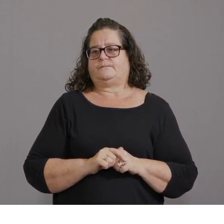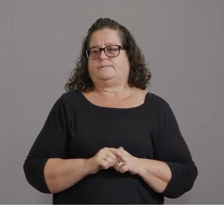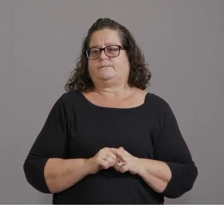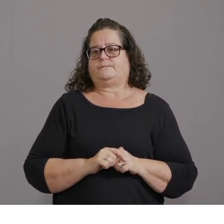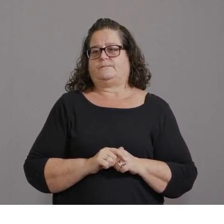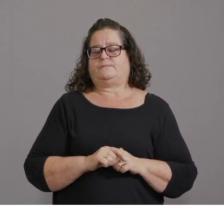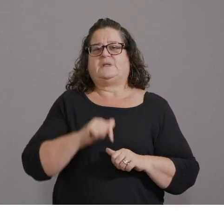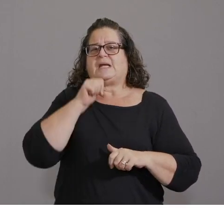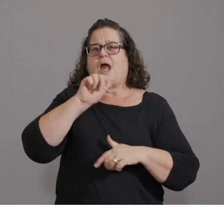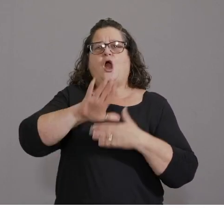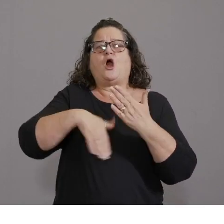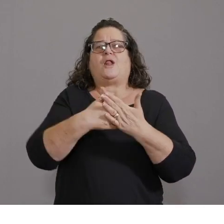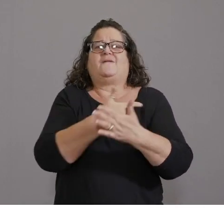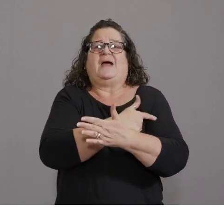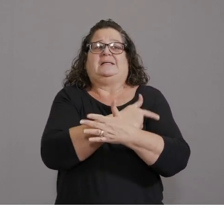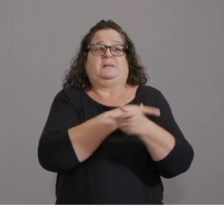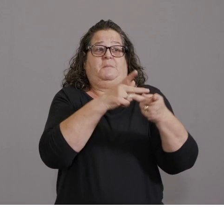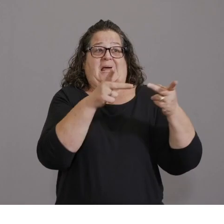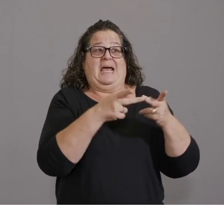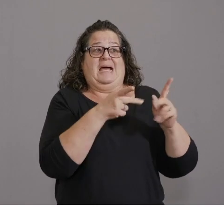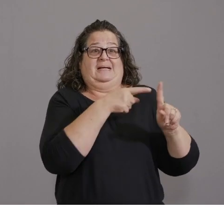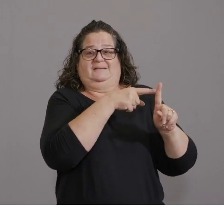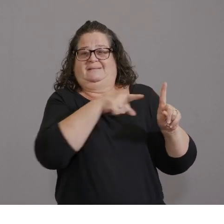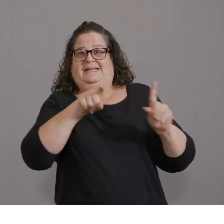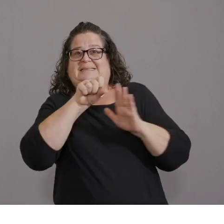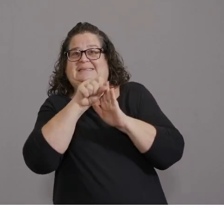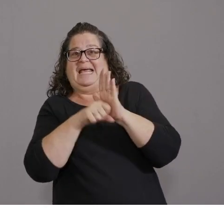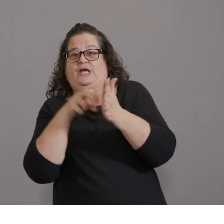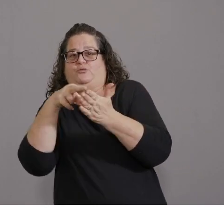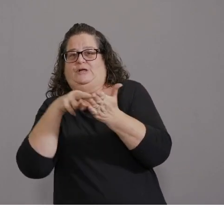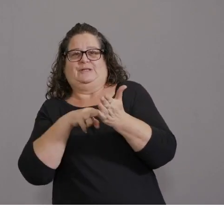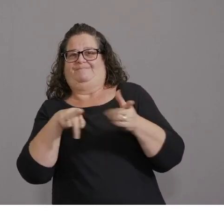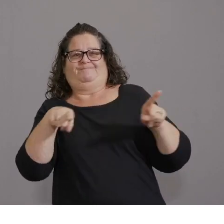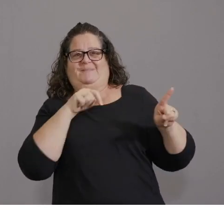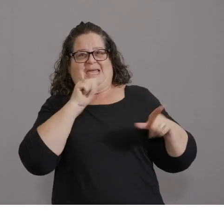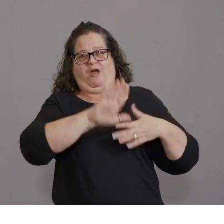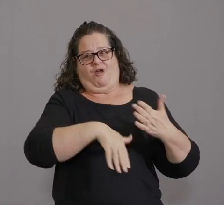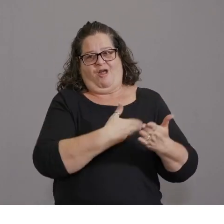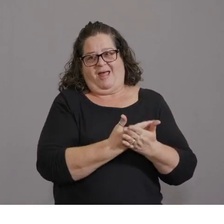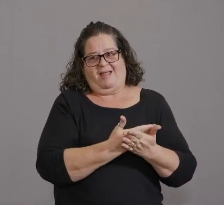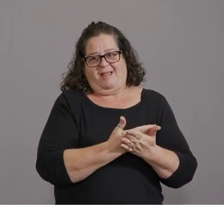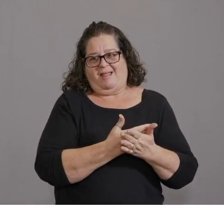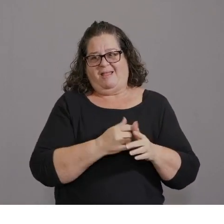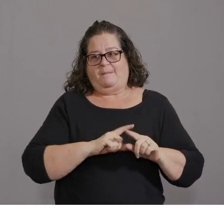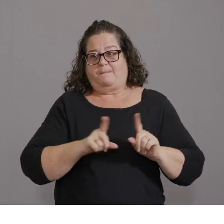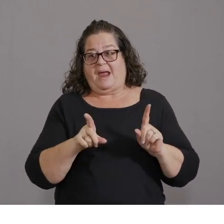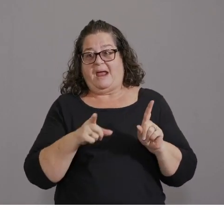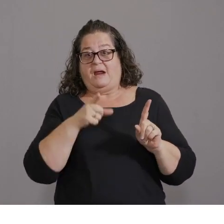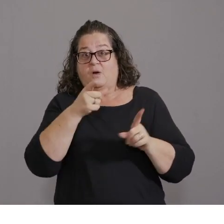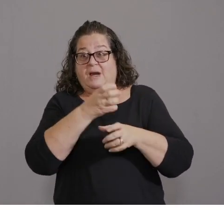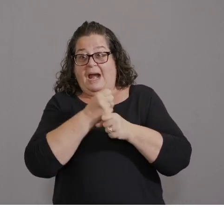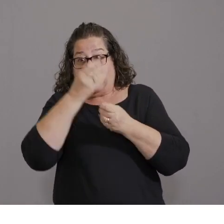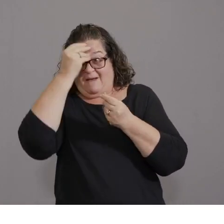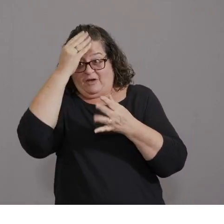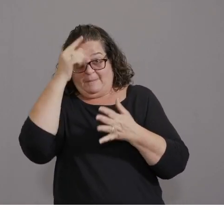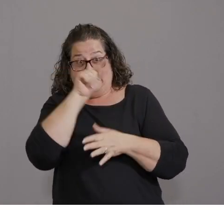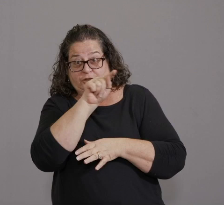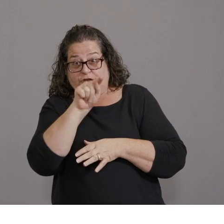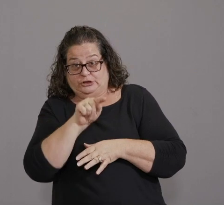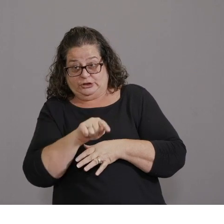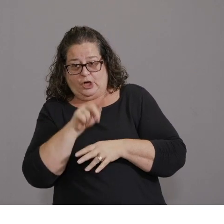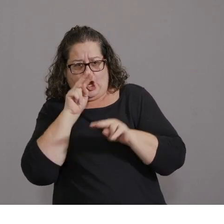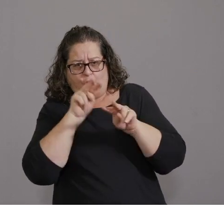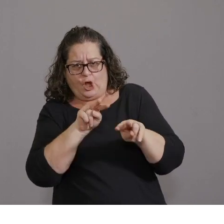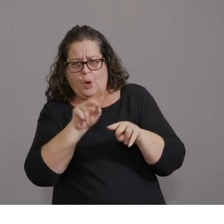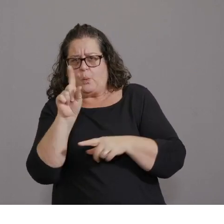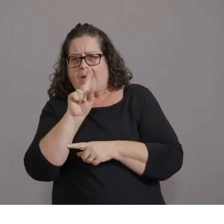own appointment software, but we will link to them whenever we have that information so that it's one-stop shopping when you go to our